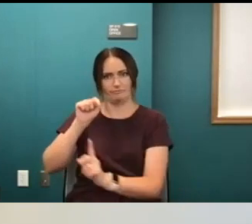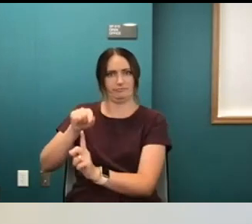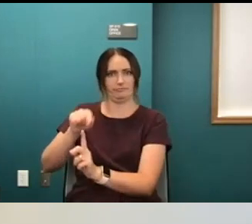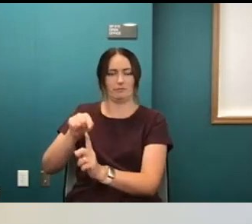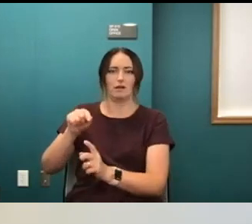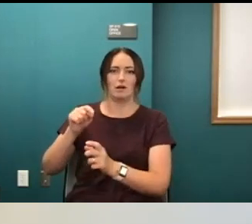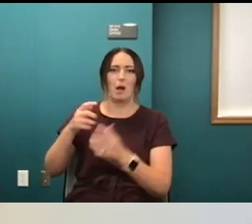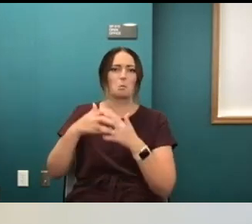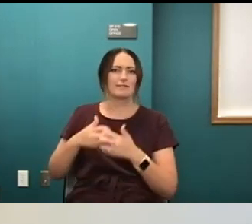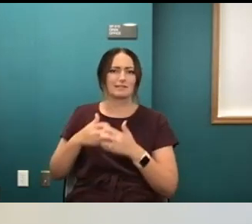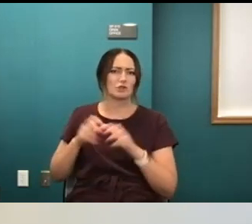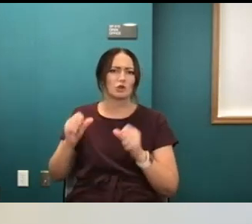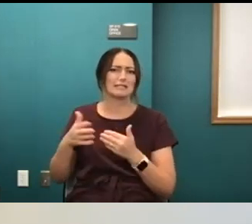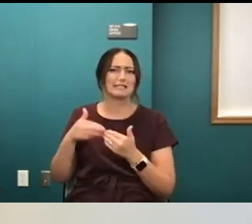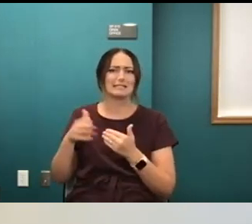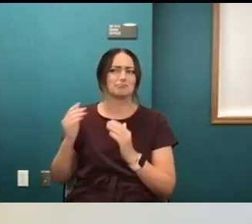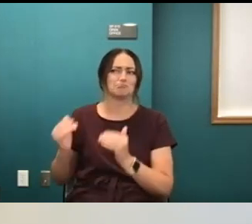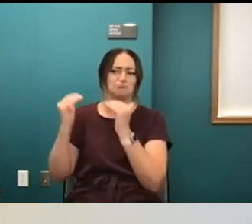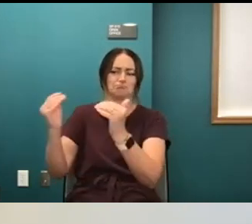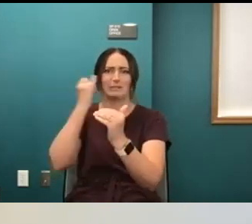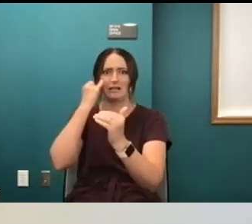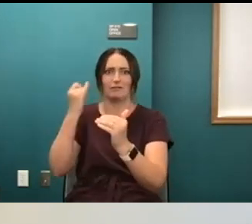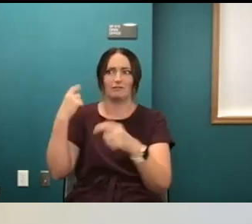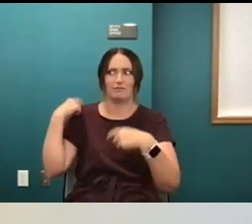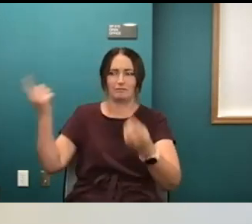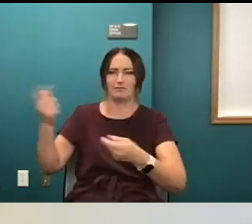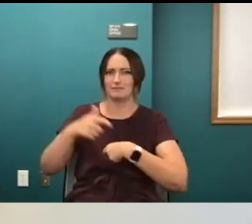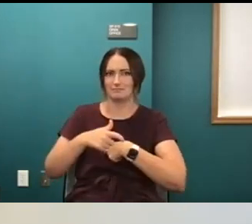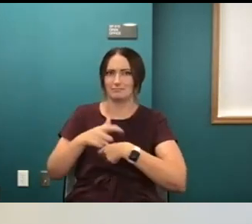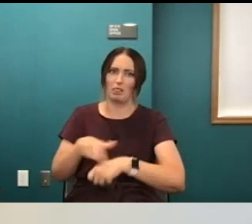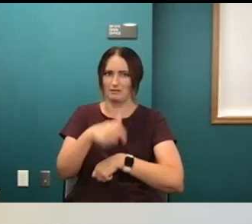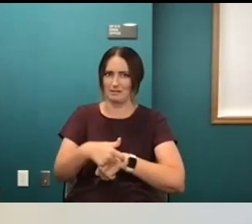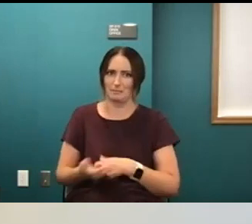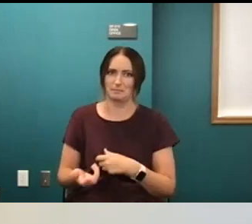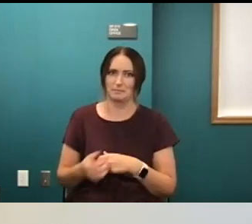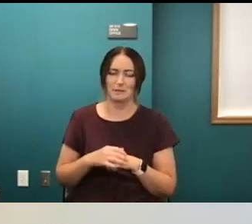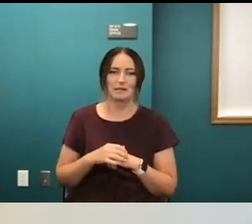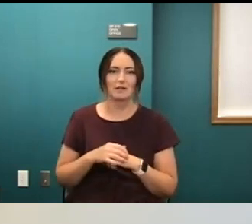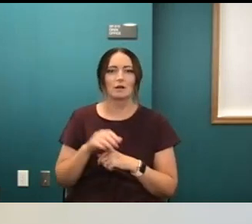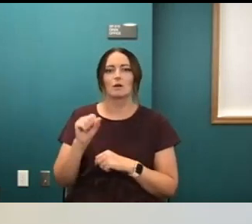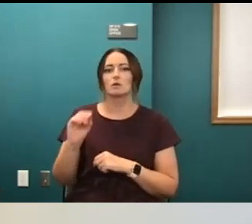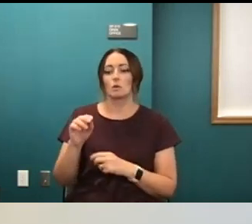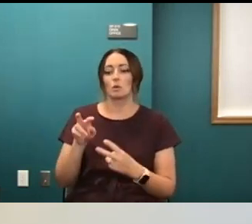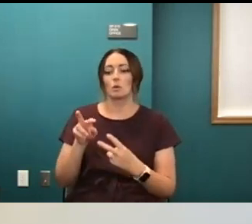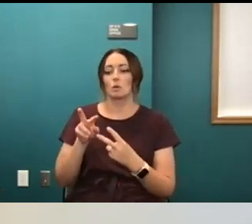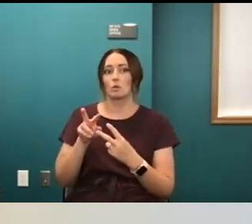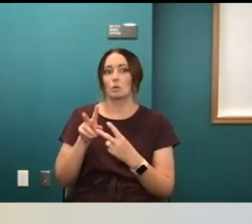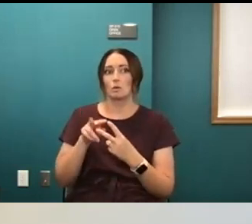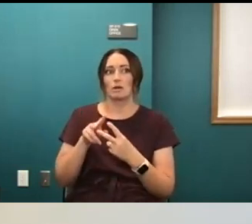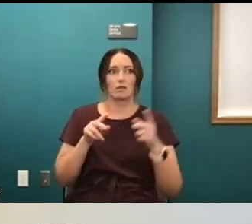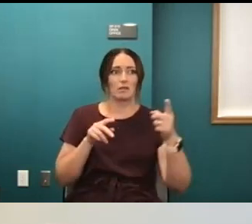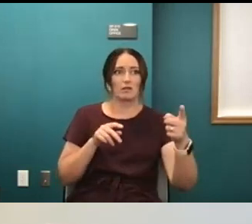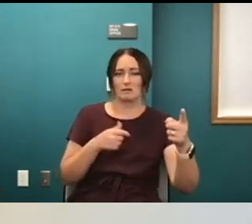processor that could easily be upgraded if it's been in a certain amount of time. So either if the family is